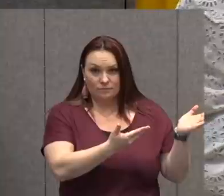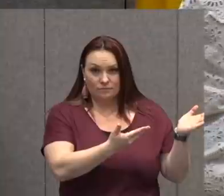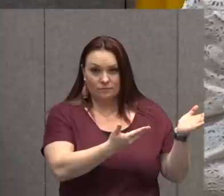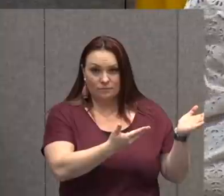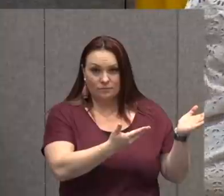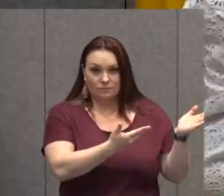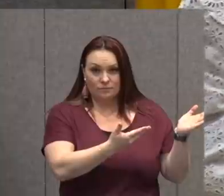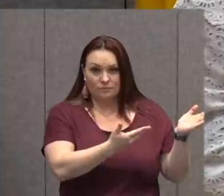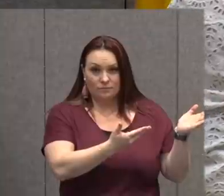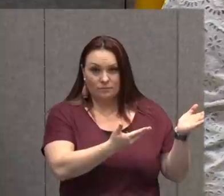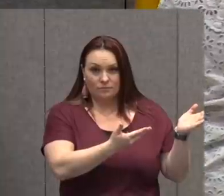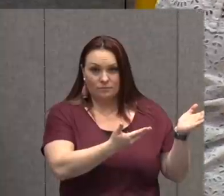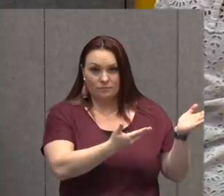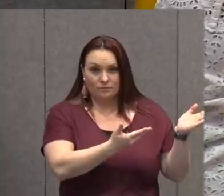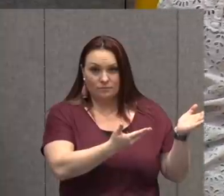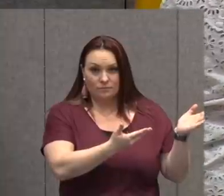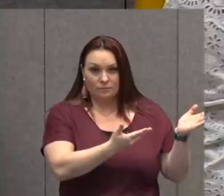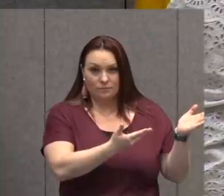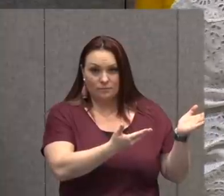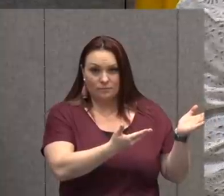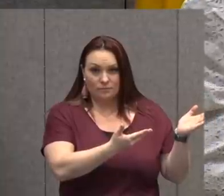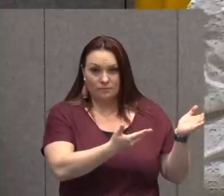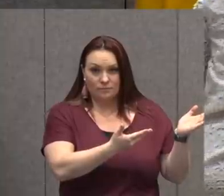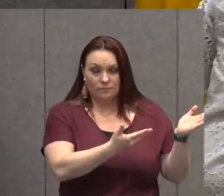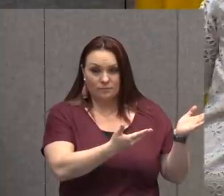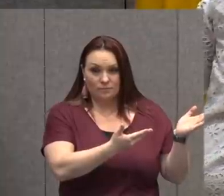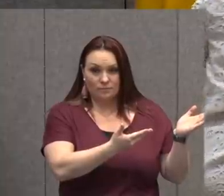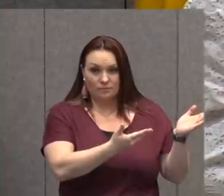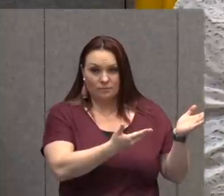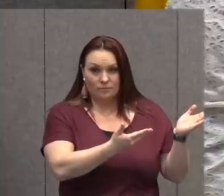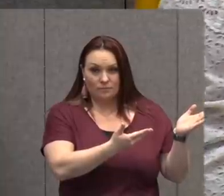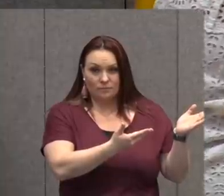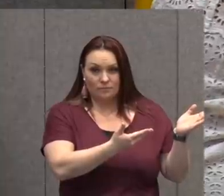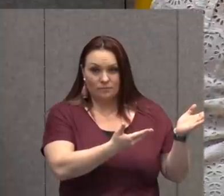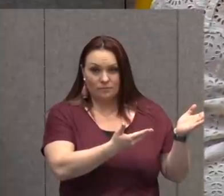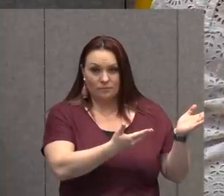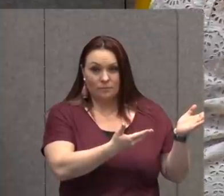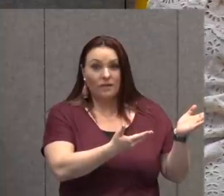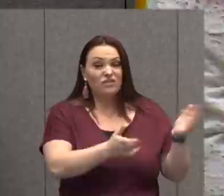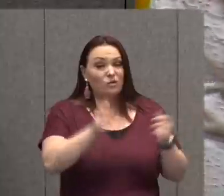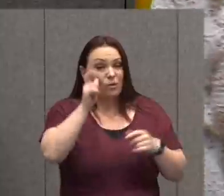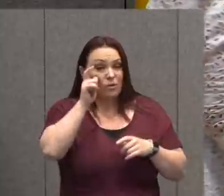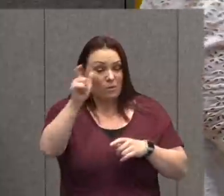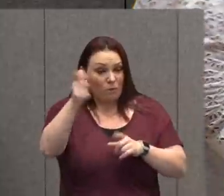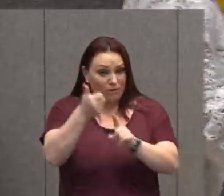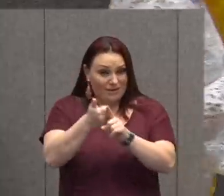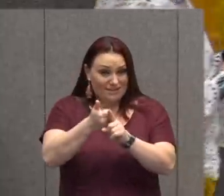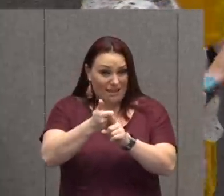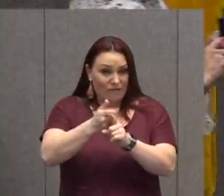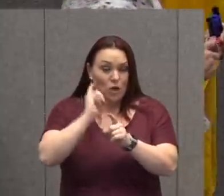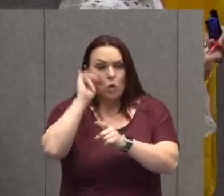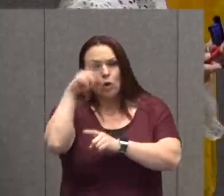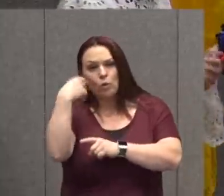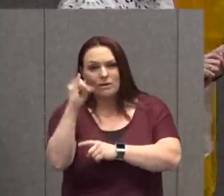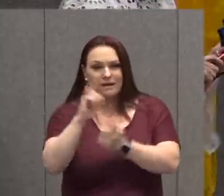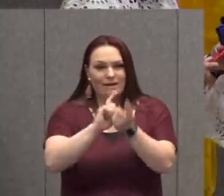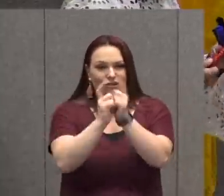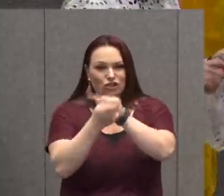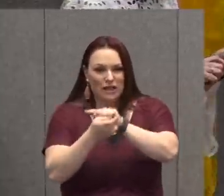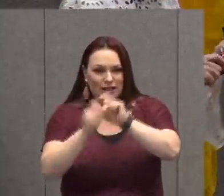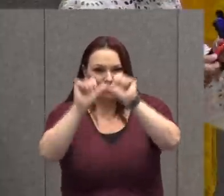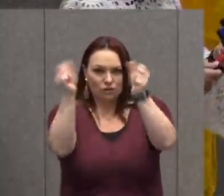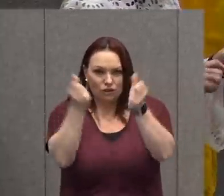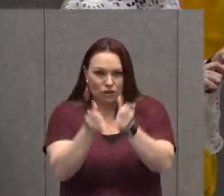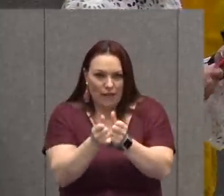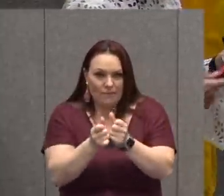look like it changes shape during the month. Okay, so what we did our work